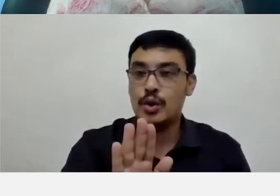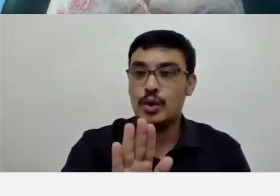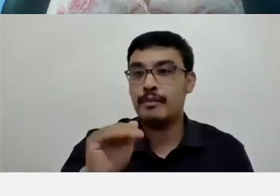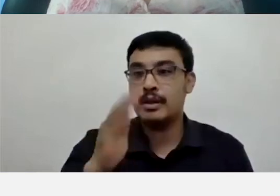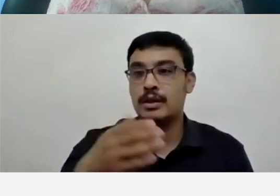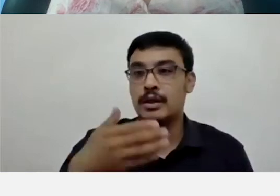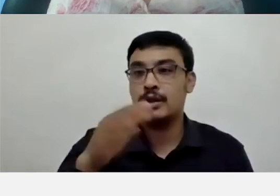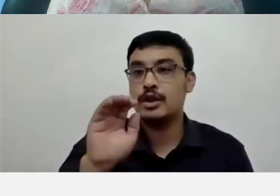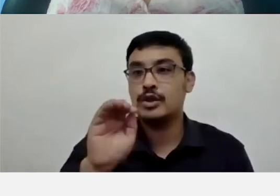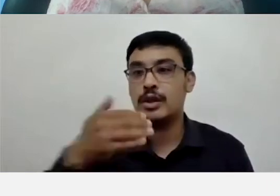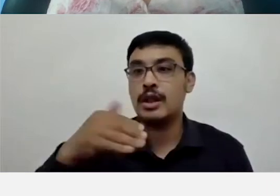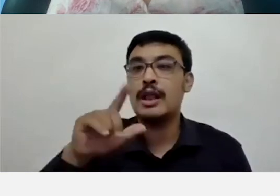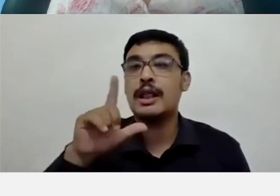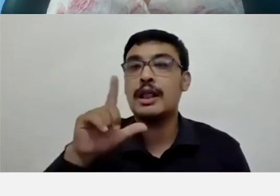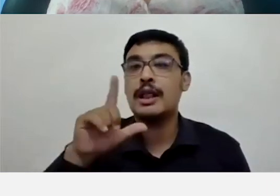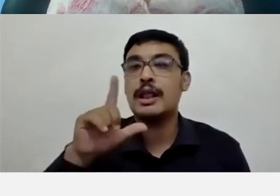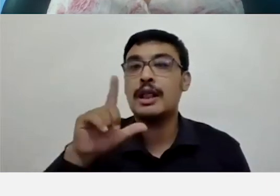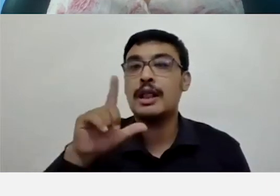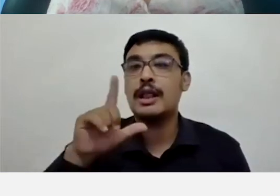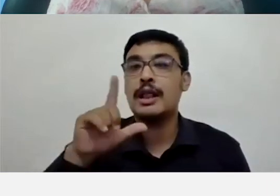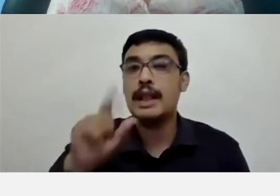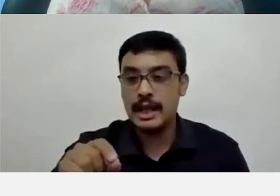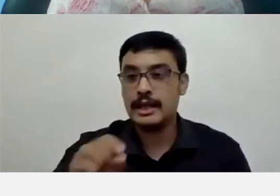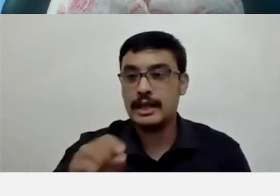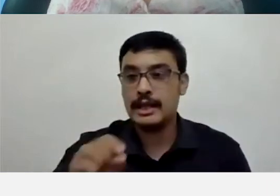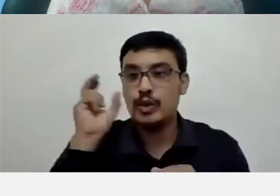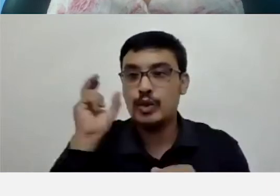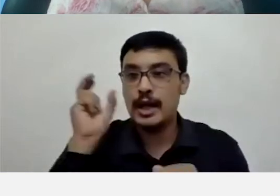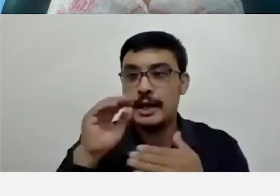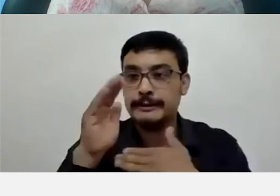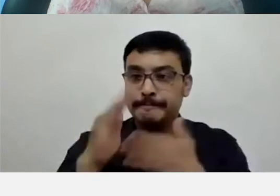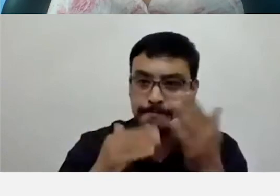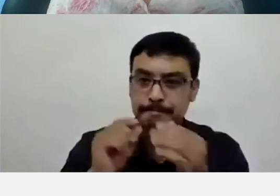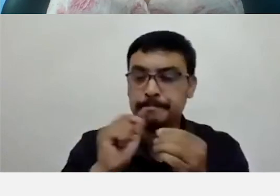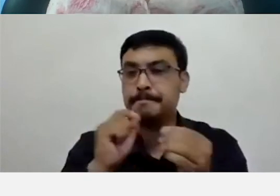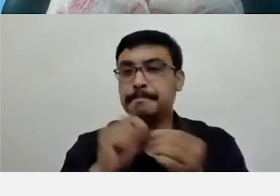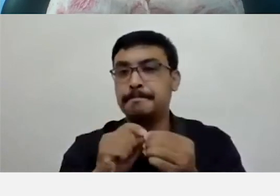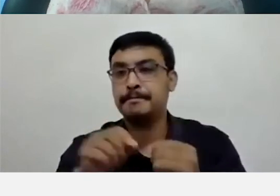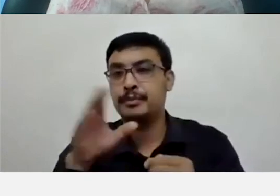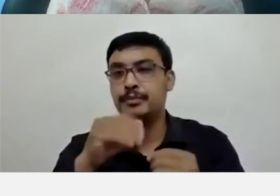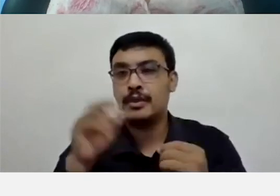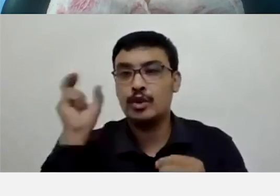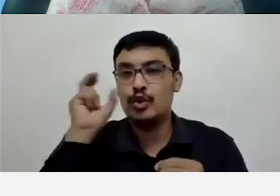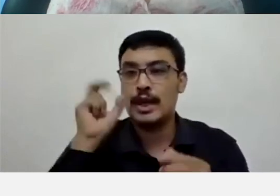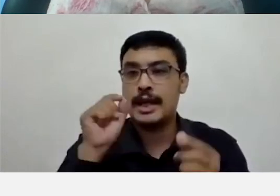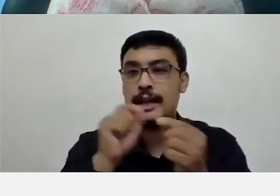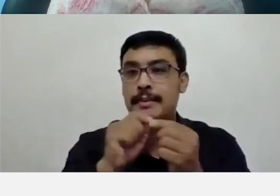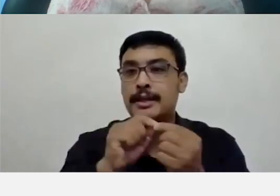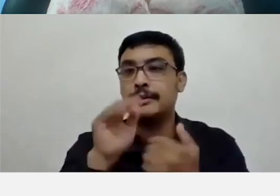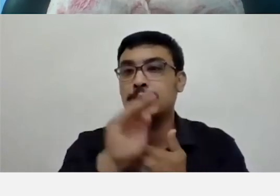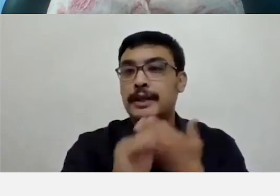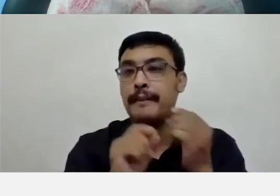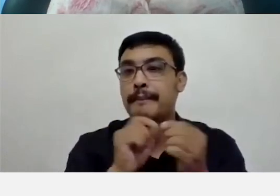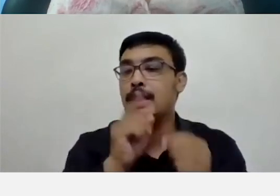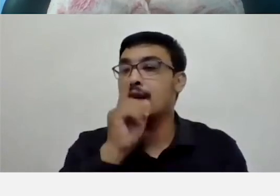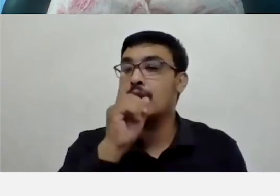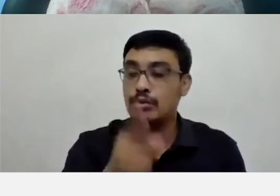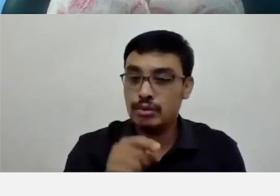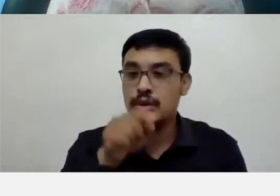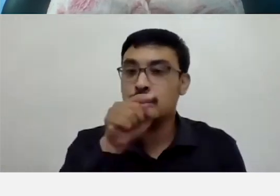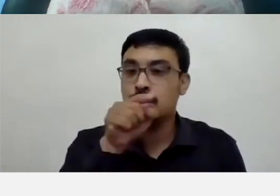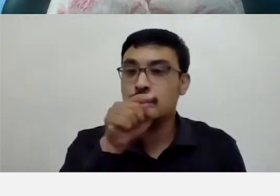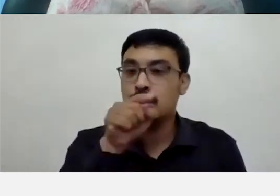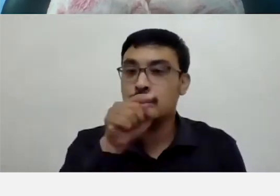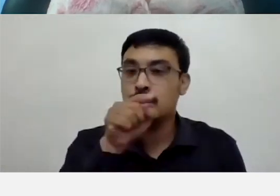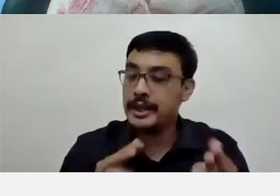beautifully done with the stone sculptures. All is done by the stone sculptures. And just right to this temple, we can find